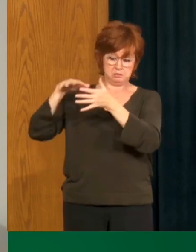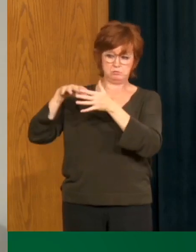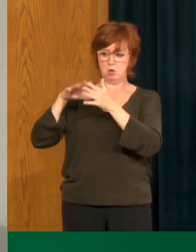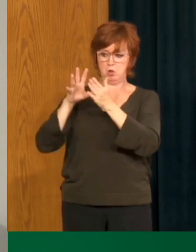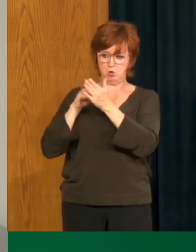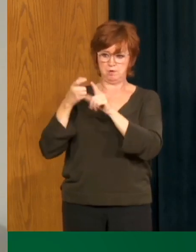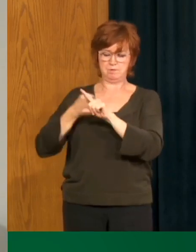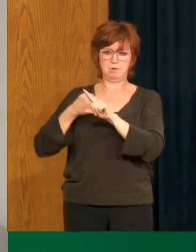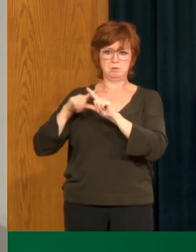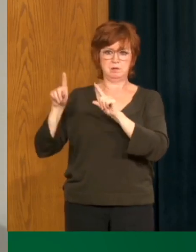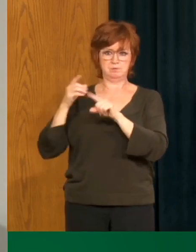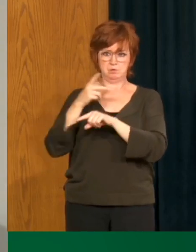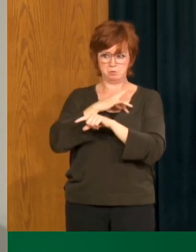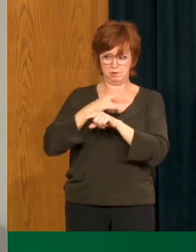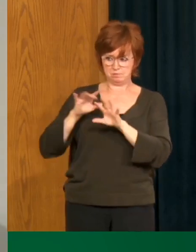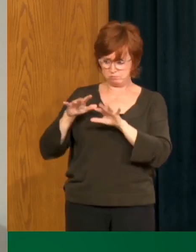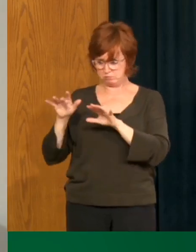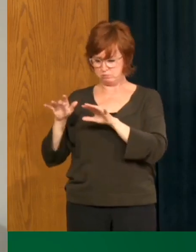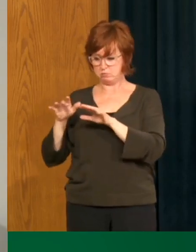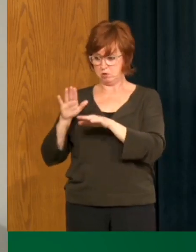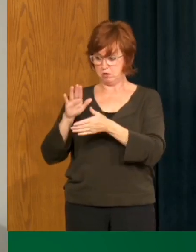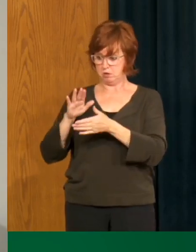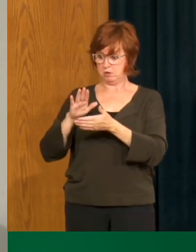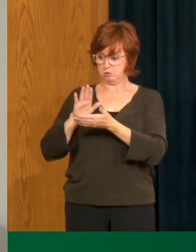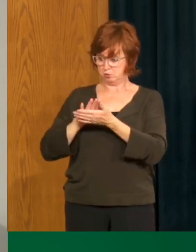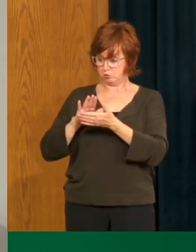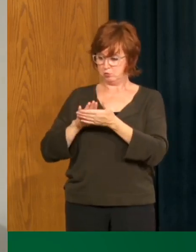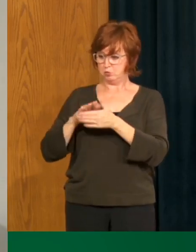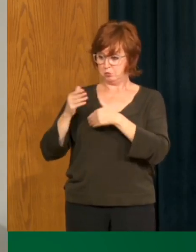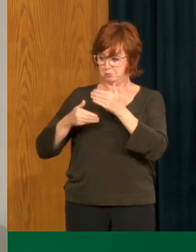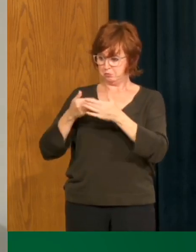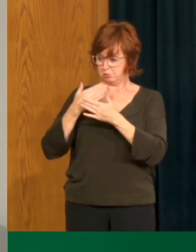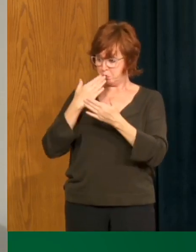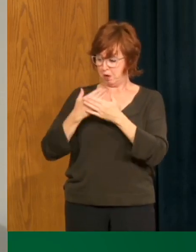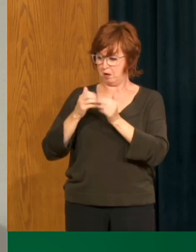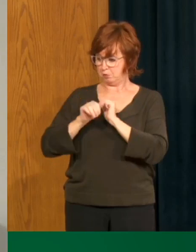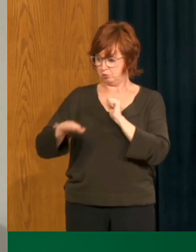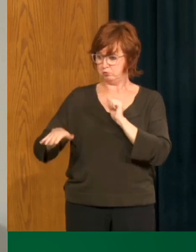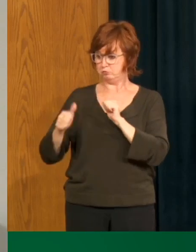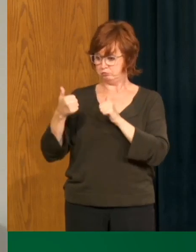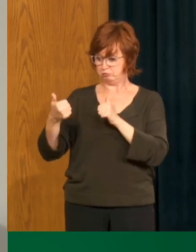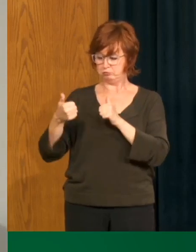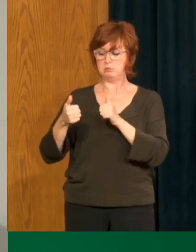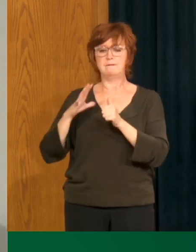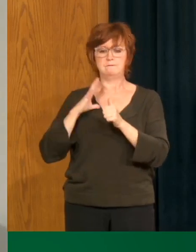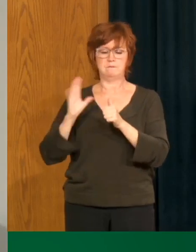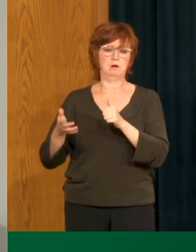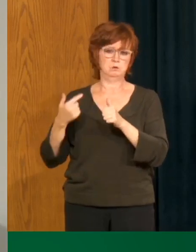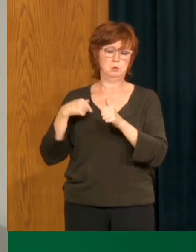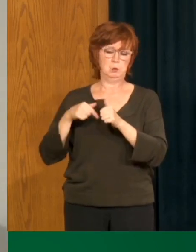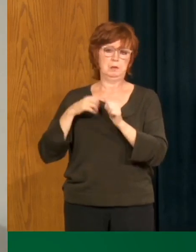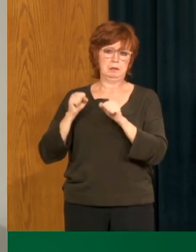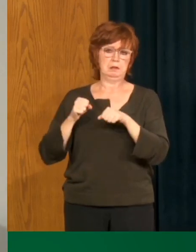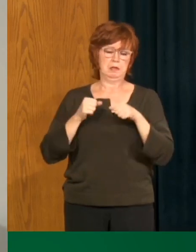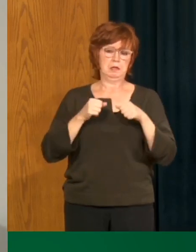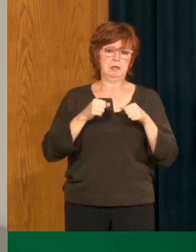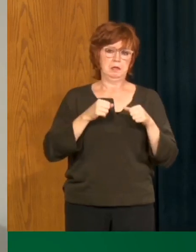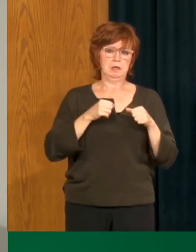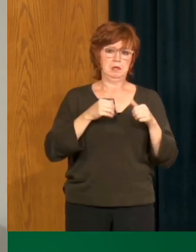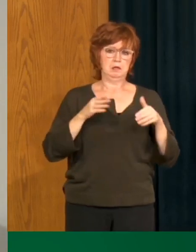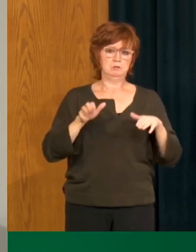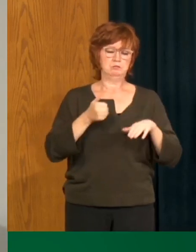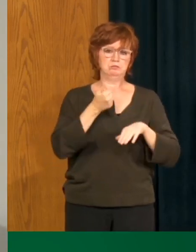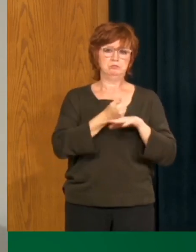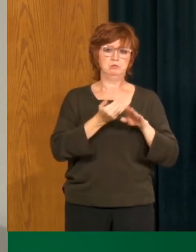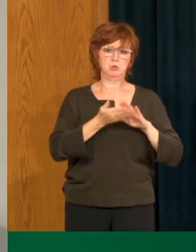positive. But of course, if there's an increase in community transmission where a school is situated, or if there's a case in a school,